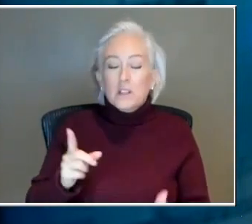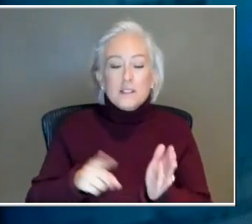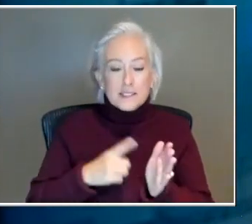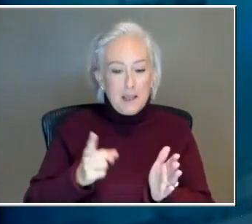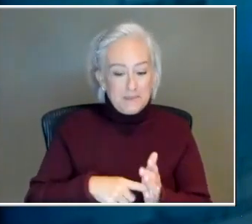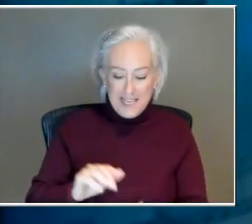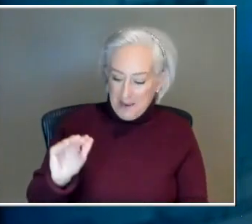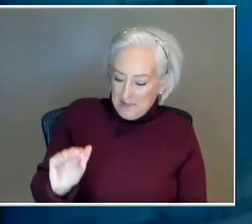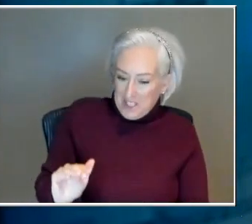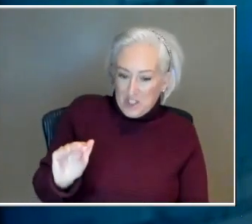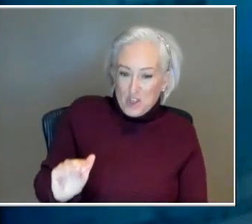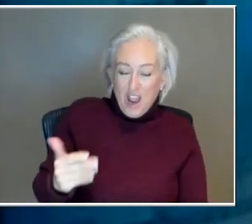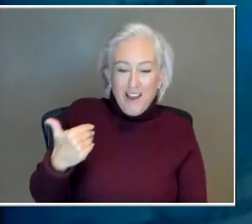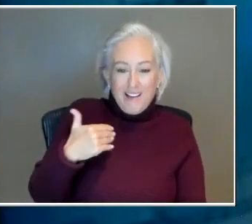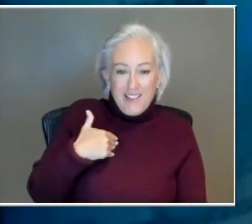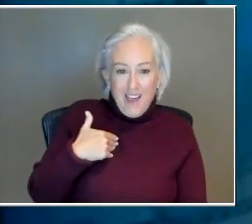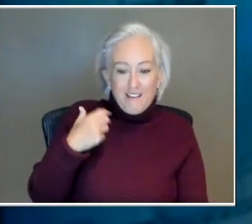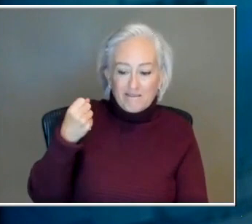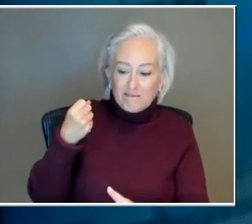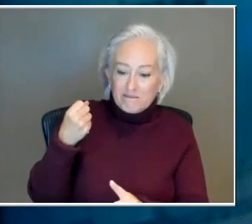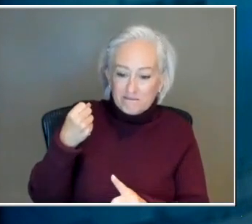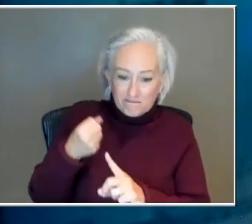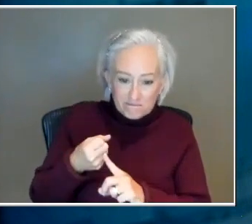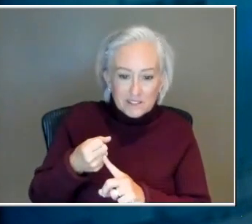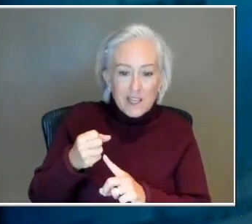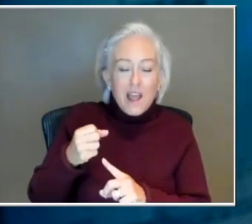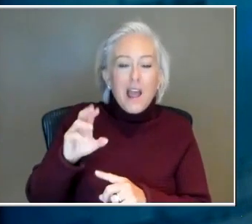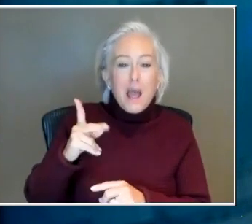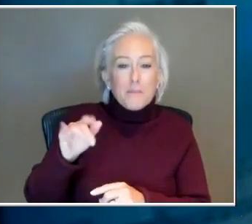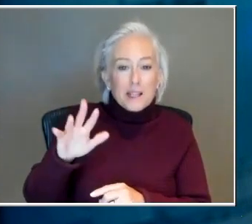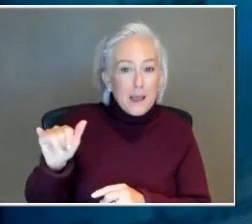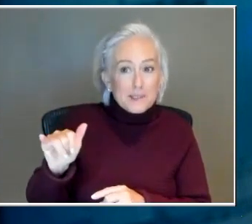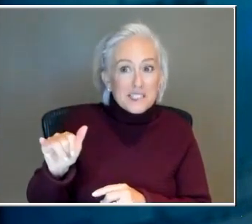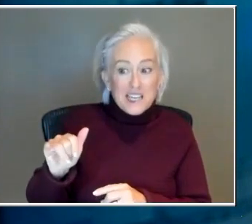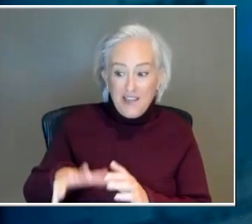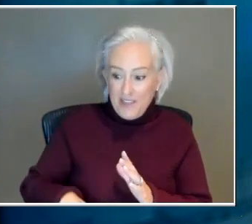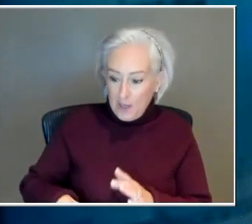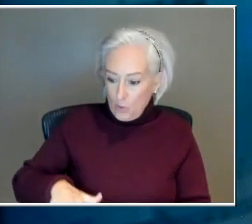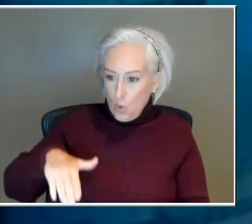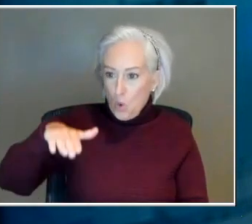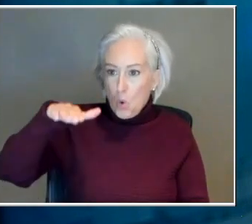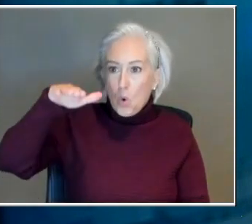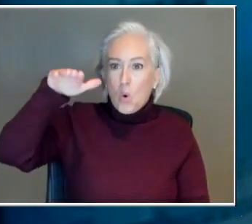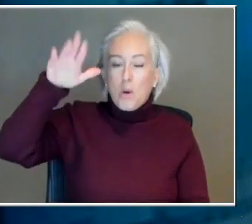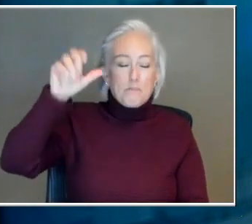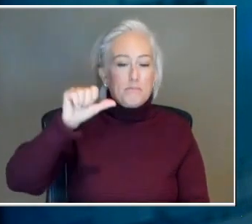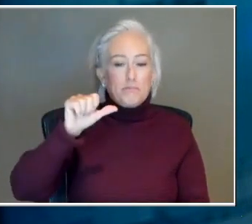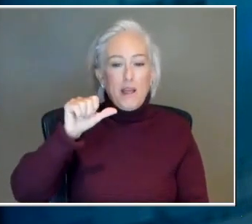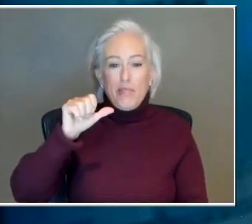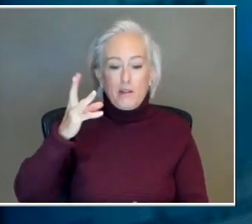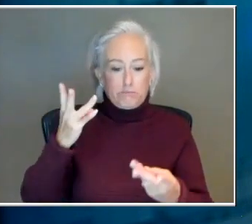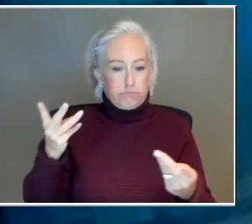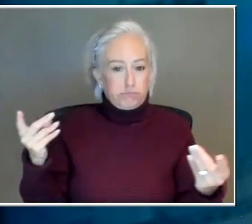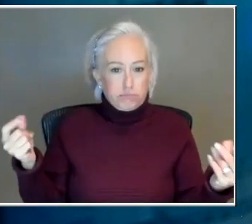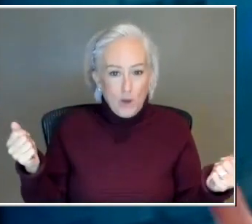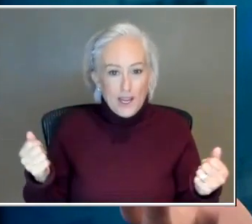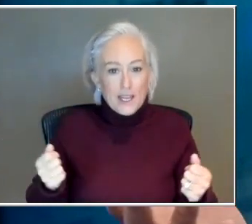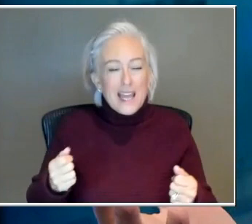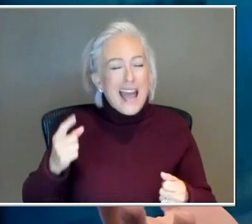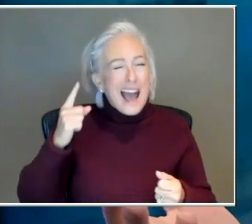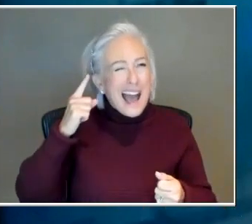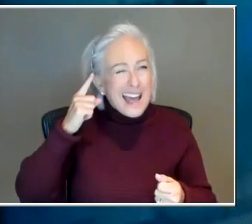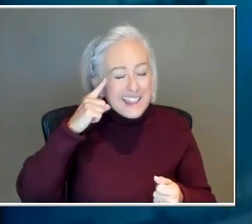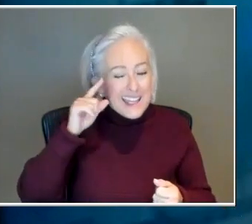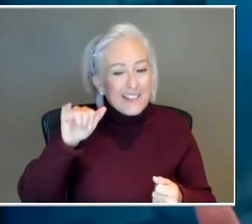teenager. Most new research has not indicated any epilepsy is benign. The ones that I think she's referring to are called